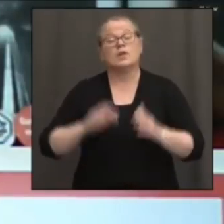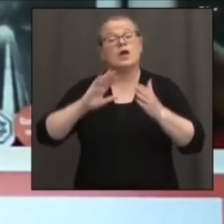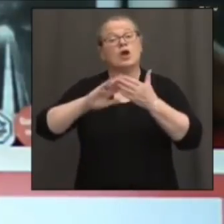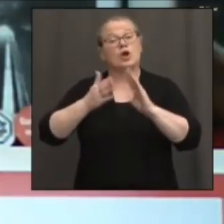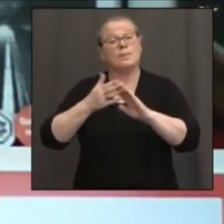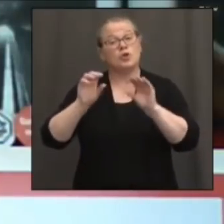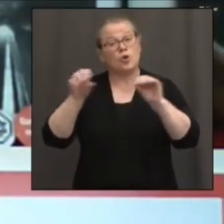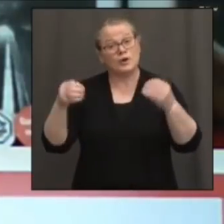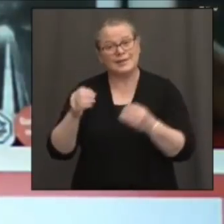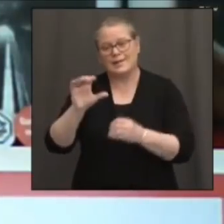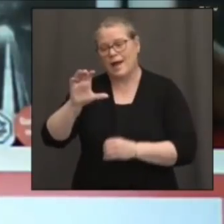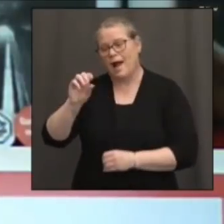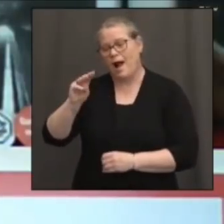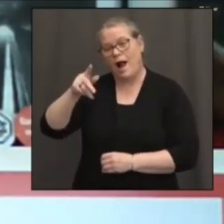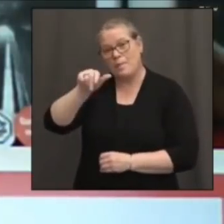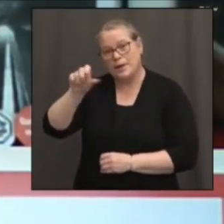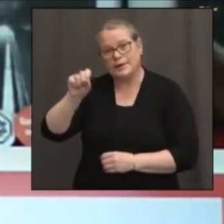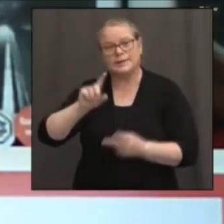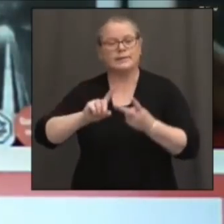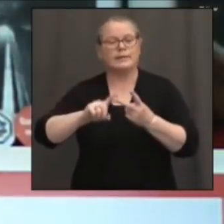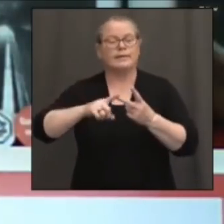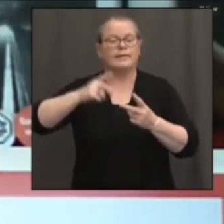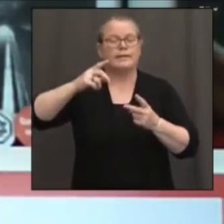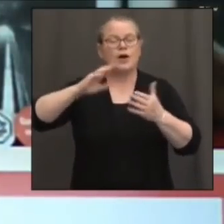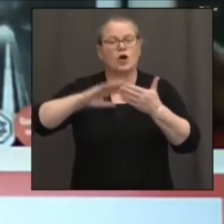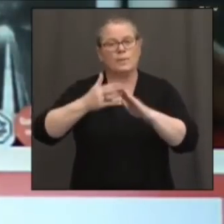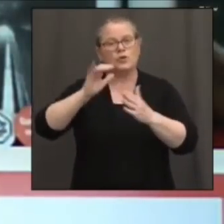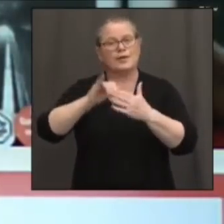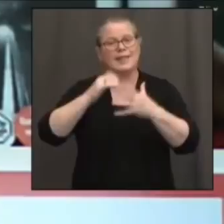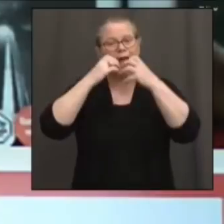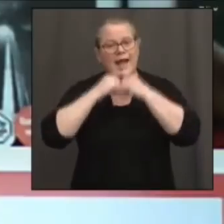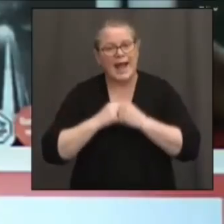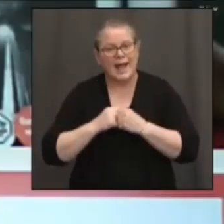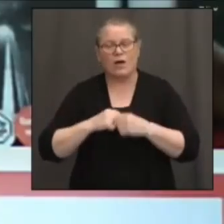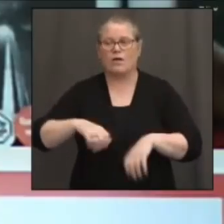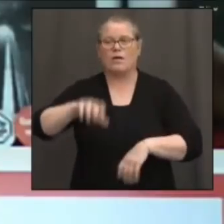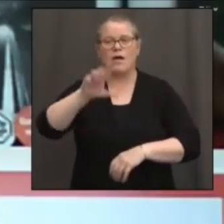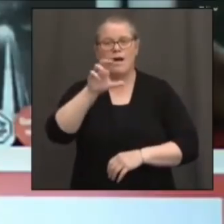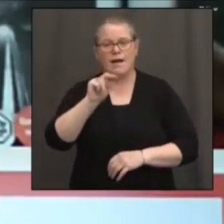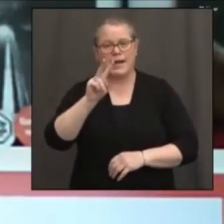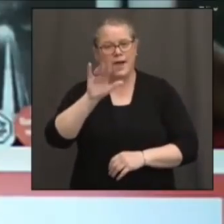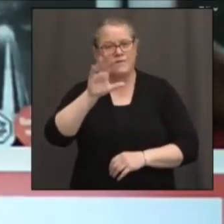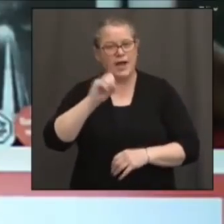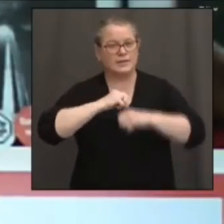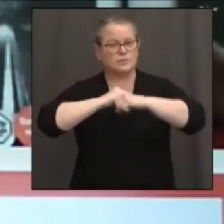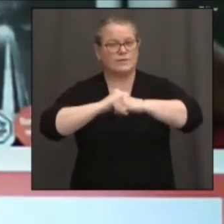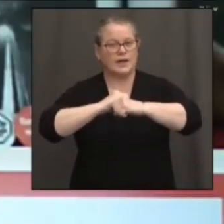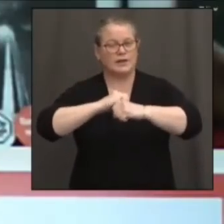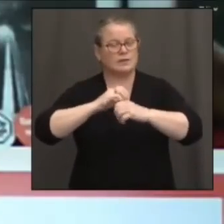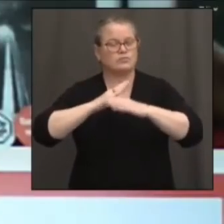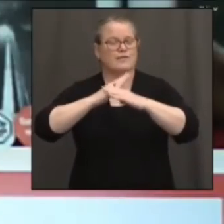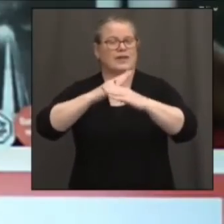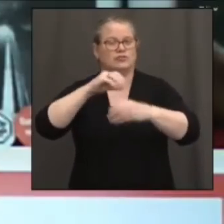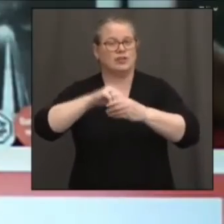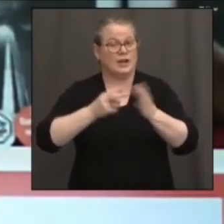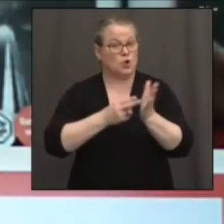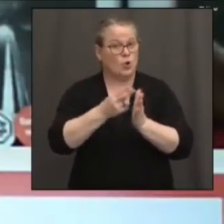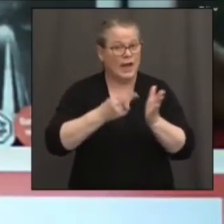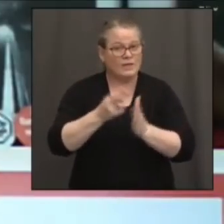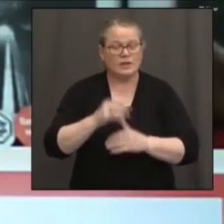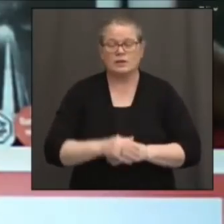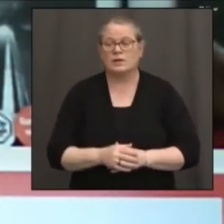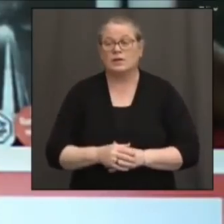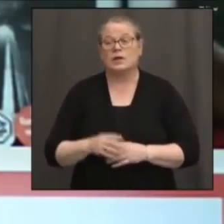and Hartford Communities That Care, Connecticut Violence Intervention Program in New Haven, also Street Safe in Bridgeport. They're doing an